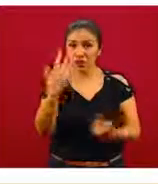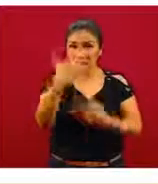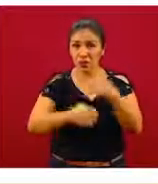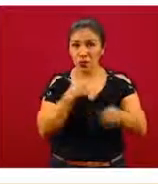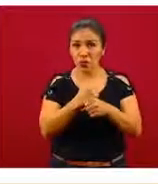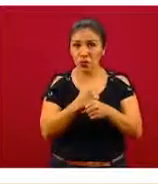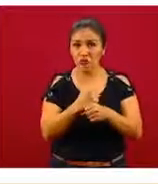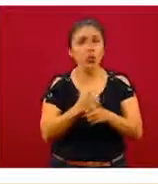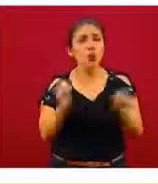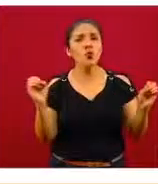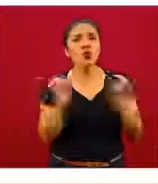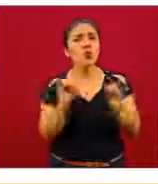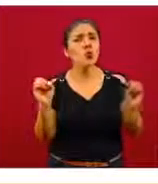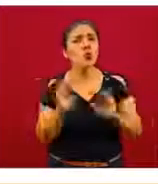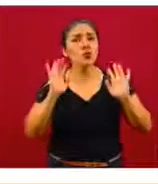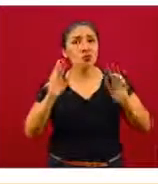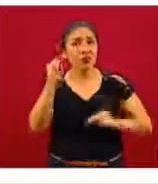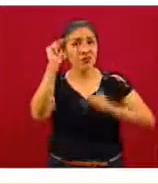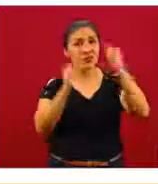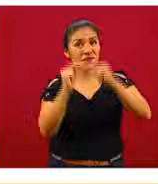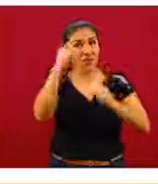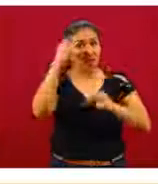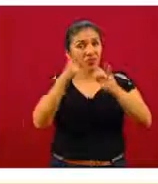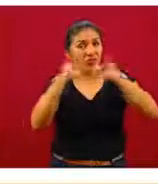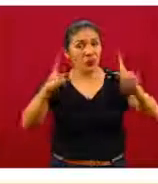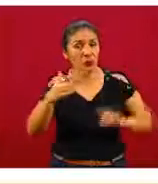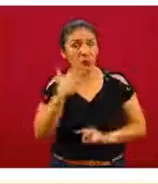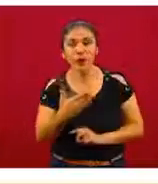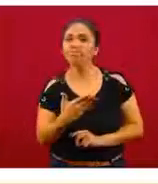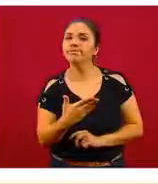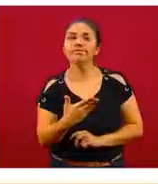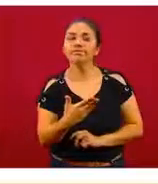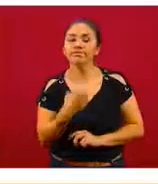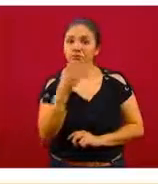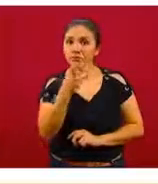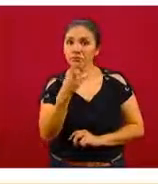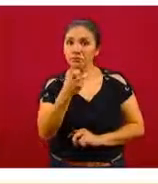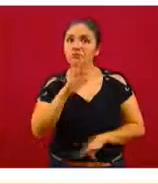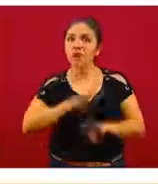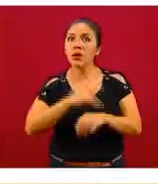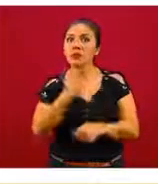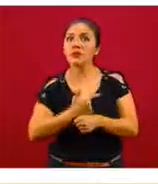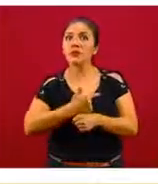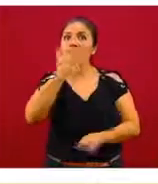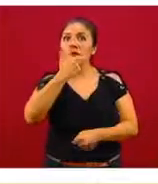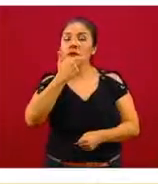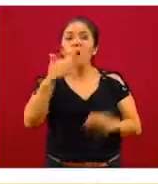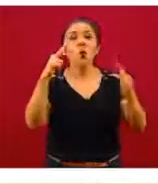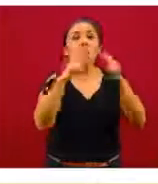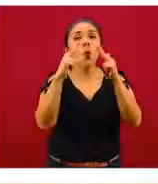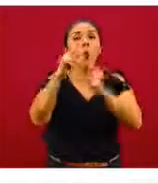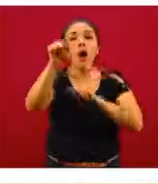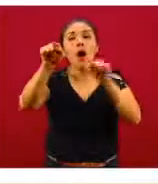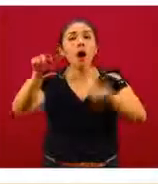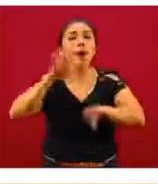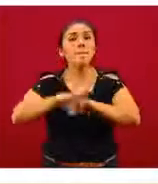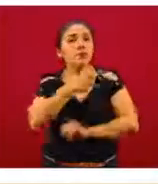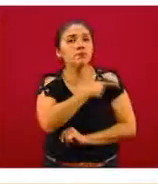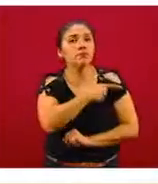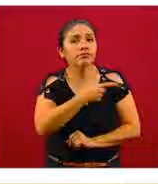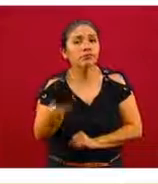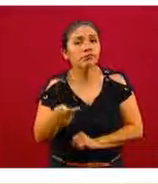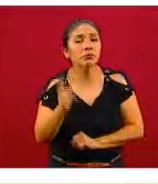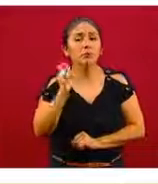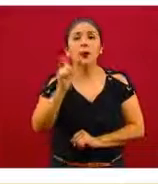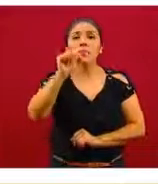In Mexico, 18% of kids under 5 don't achieve an appropriate level of development, and those are